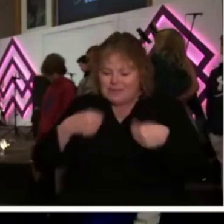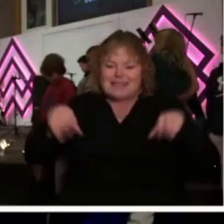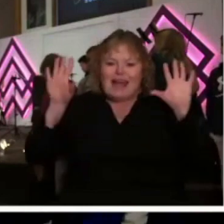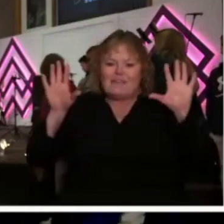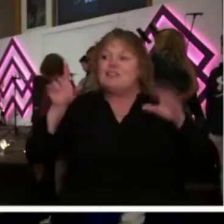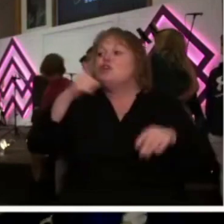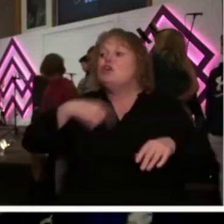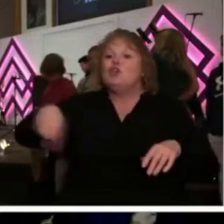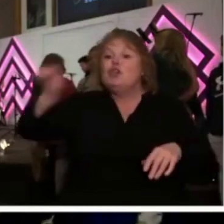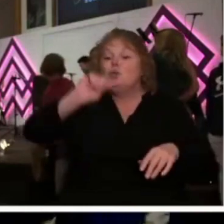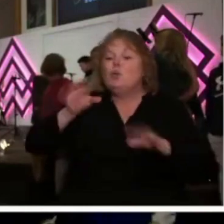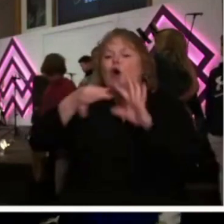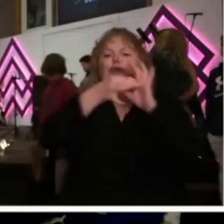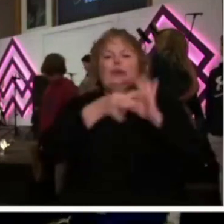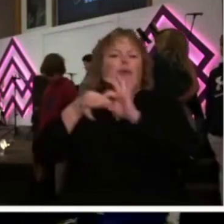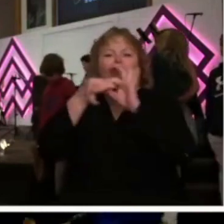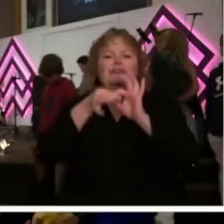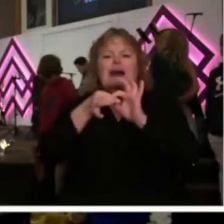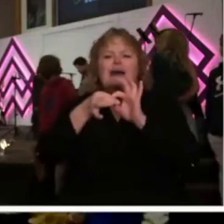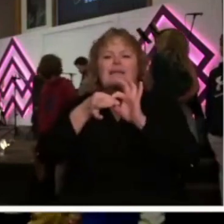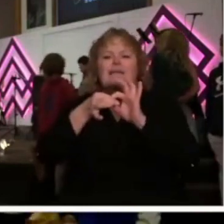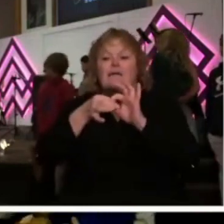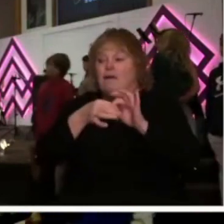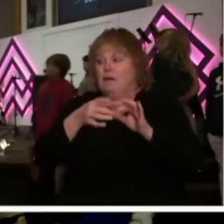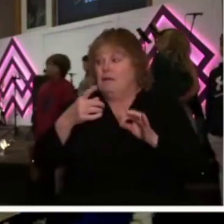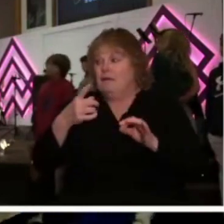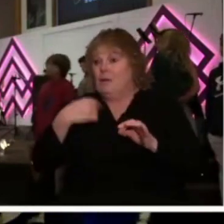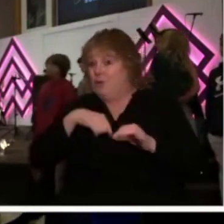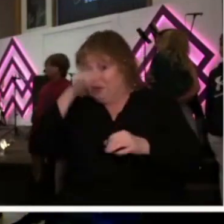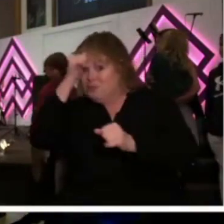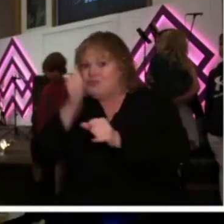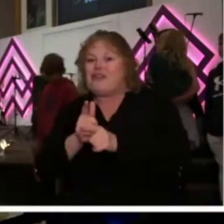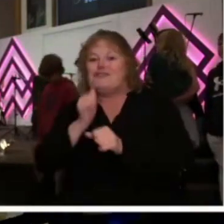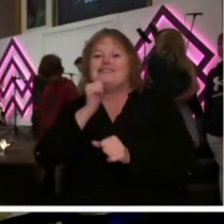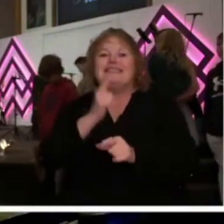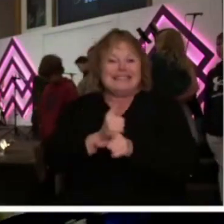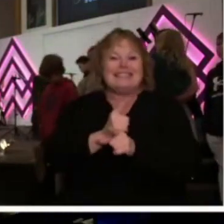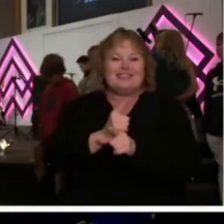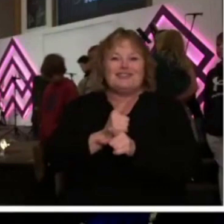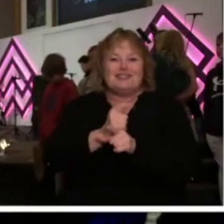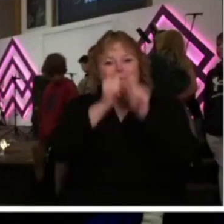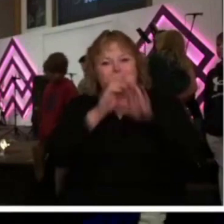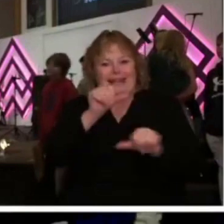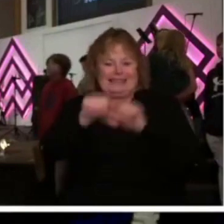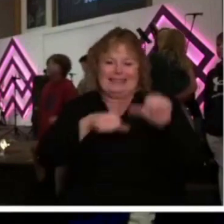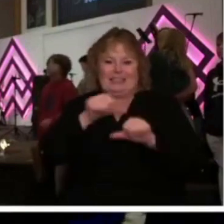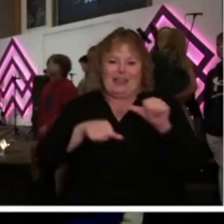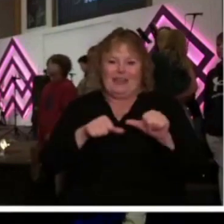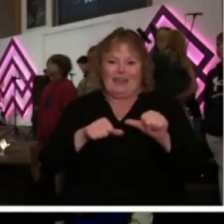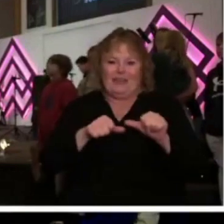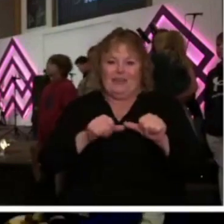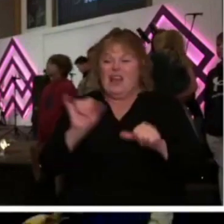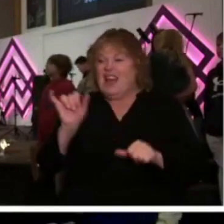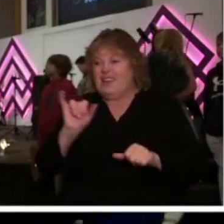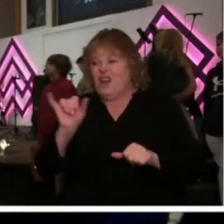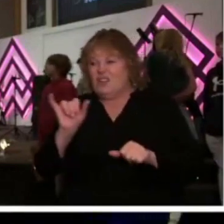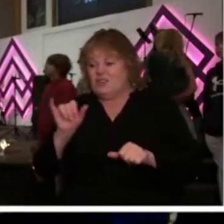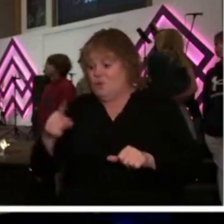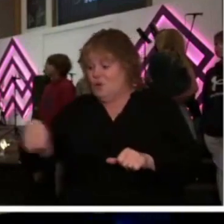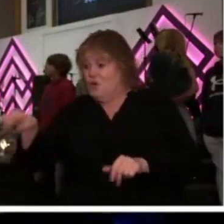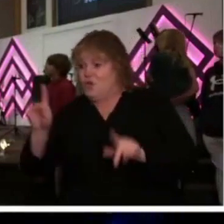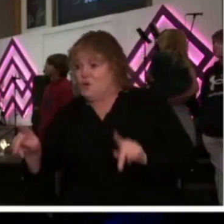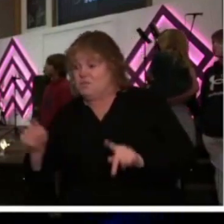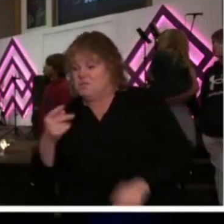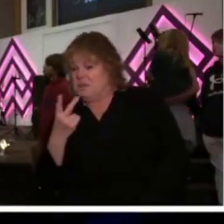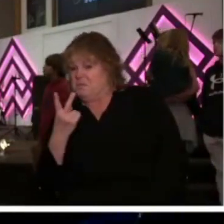are unified. And where brothers and sisters dwell in unity, blessing is there. And then lastly, they underestimate what